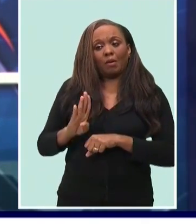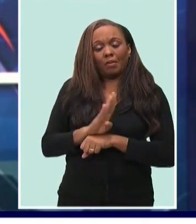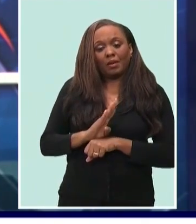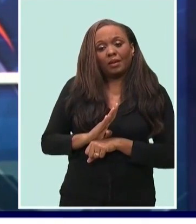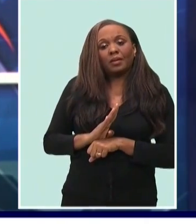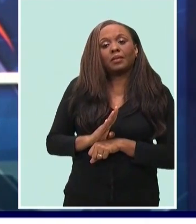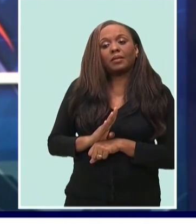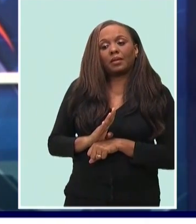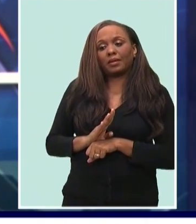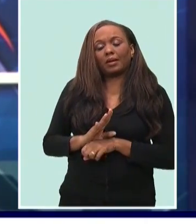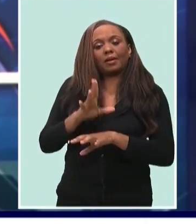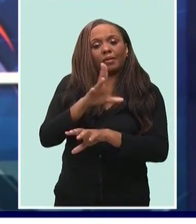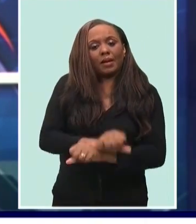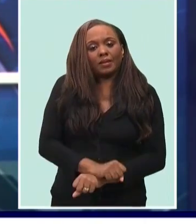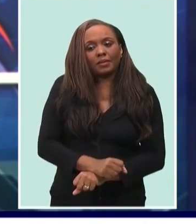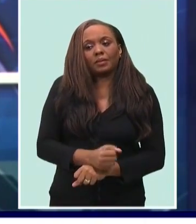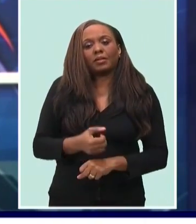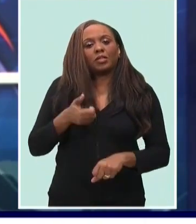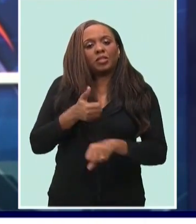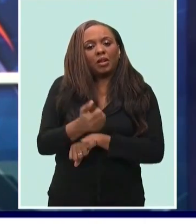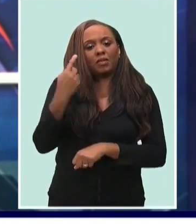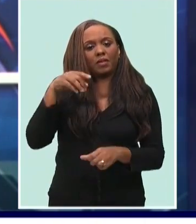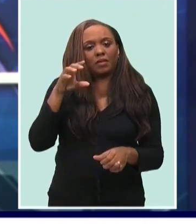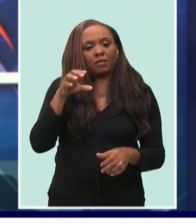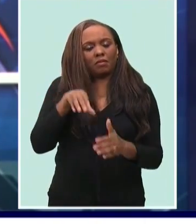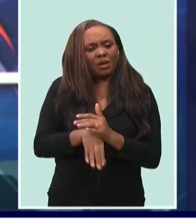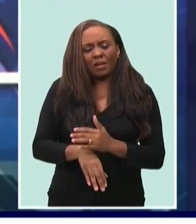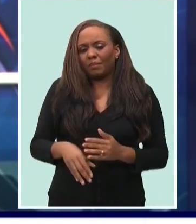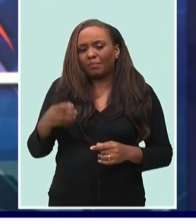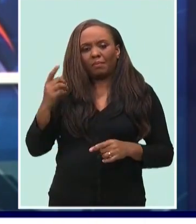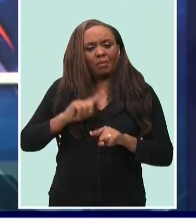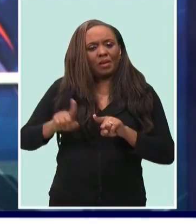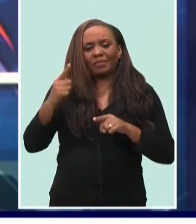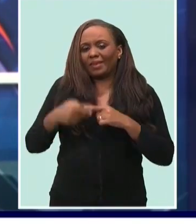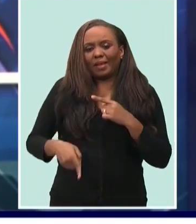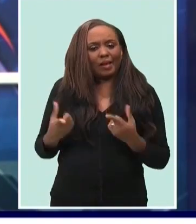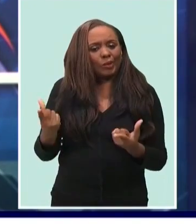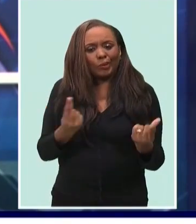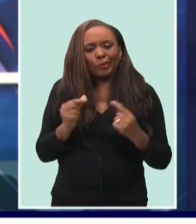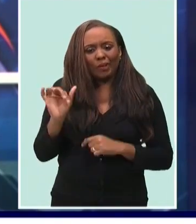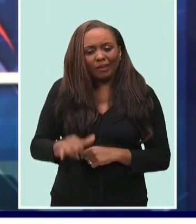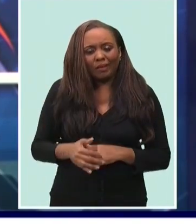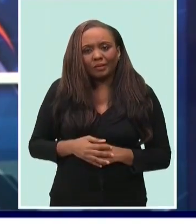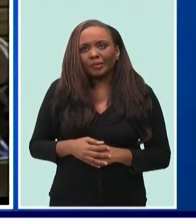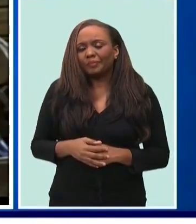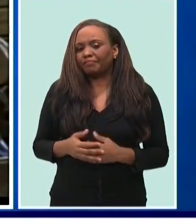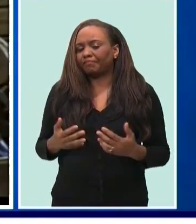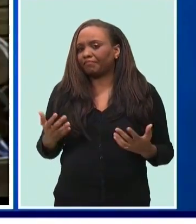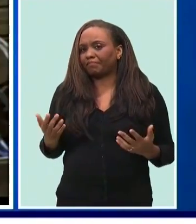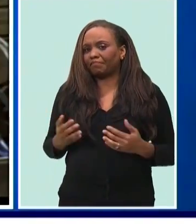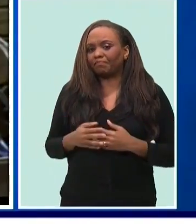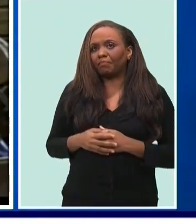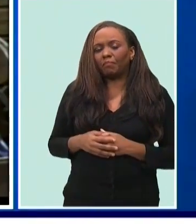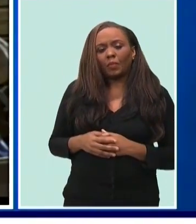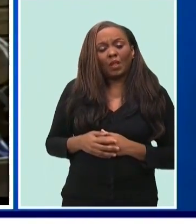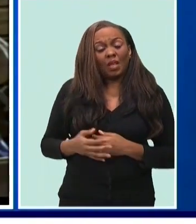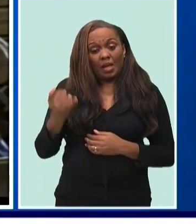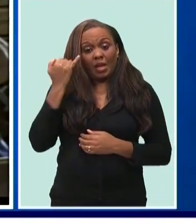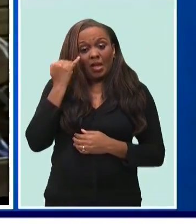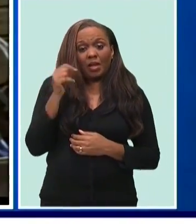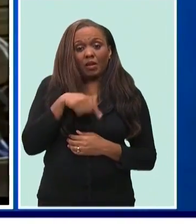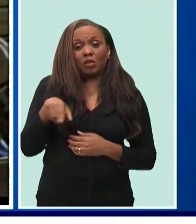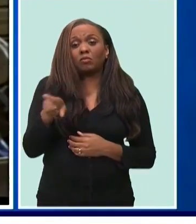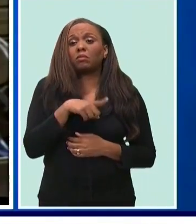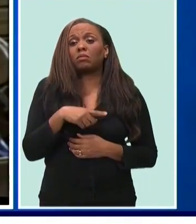to remove, as corruption is something this island cannot afford. It cannot be that if you are of a